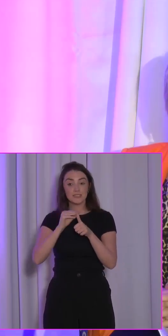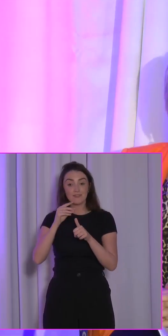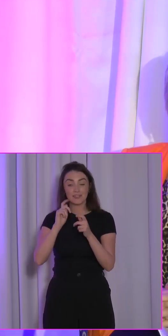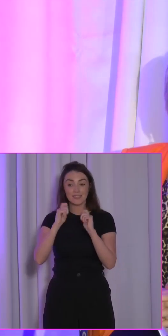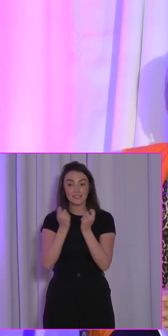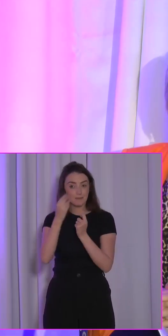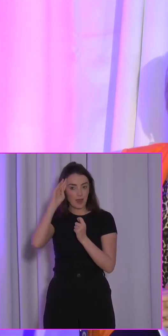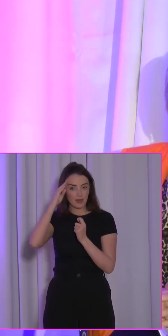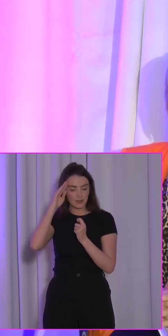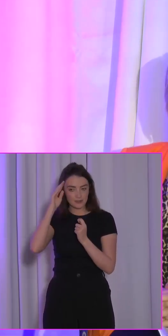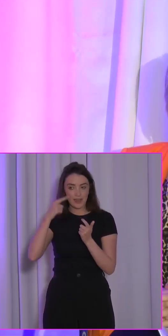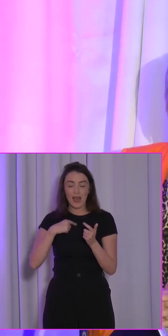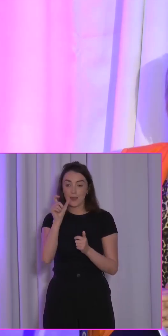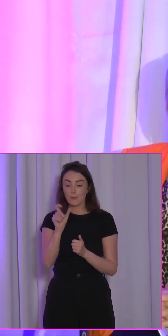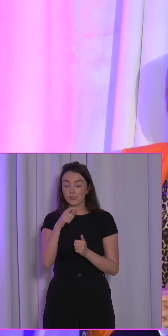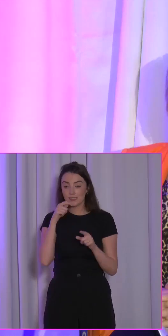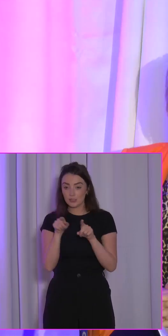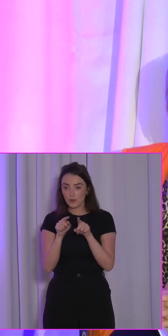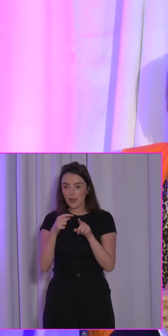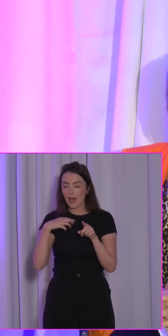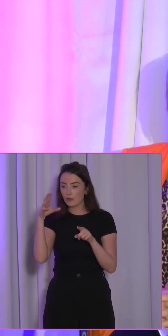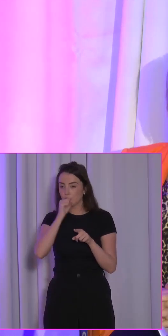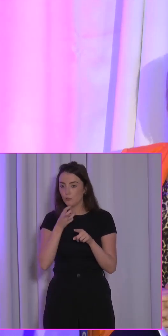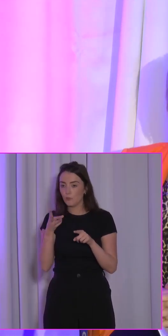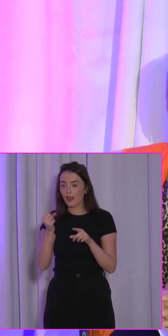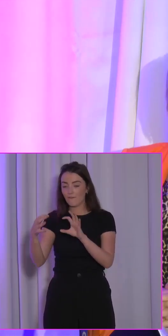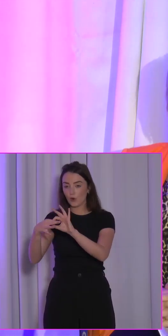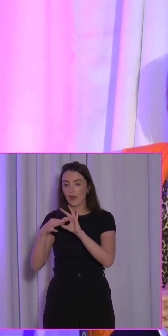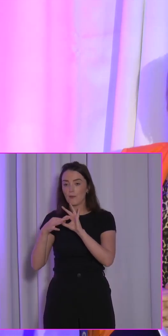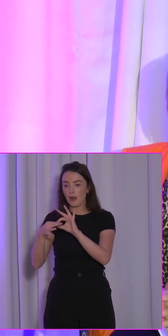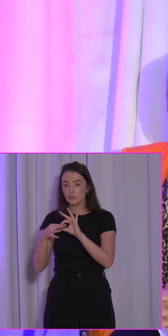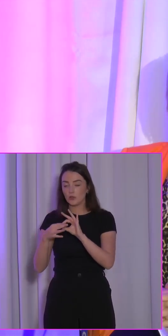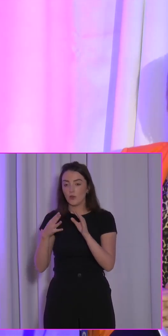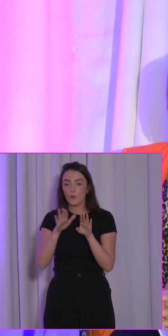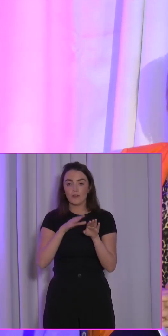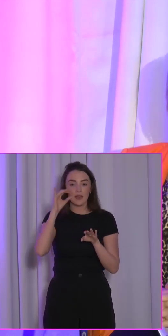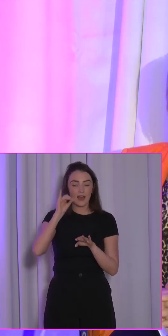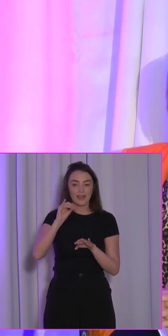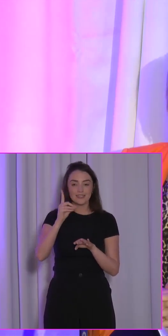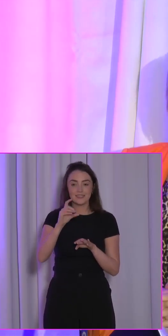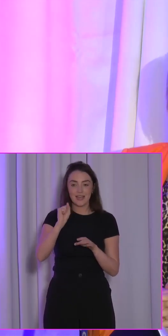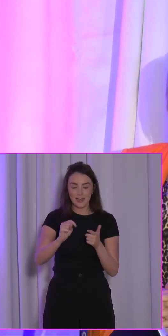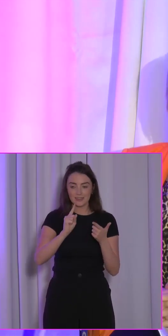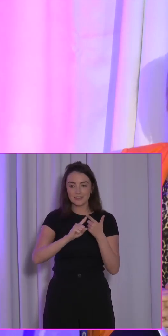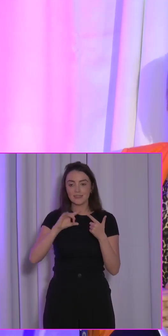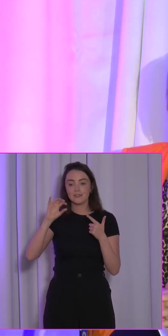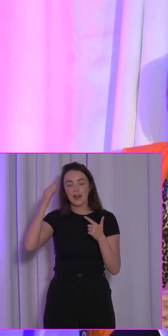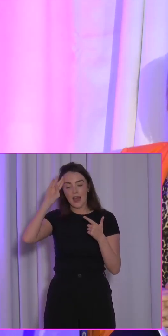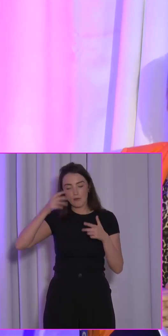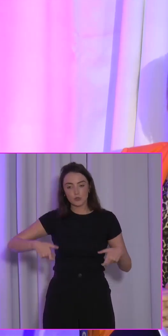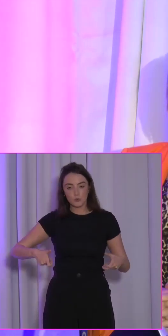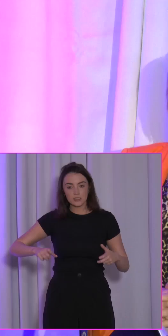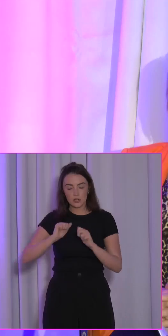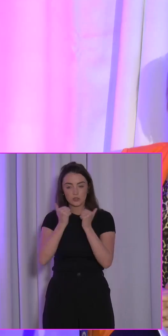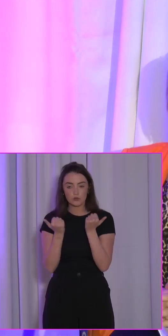Deaf Olympics? And the person says, I assume there'll be a collaboration between the Irish Deaf Society, the Irish Wheelchair